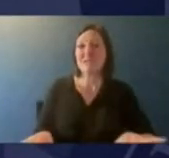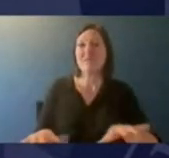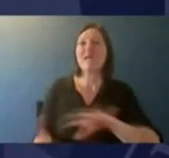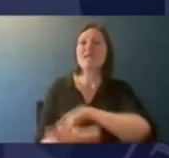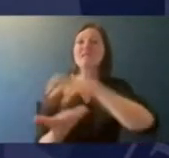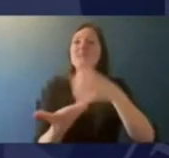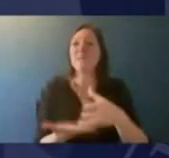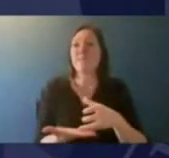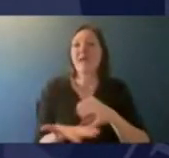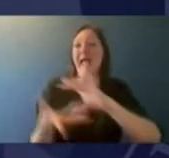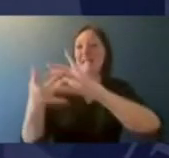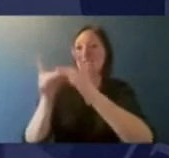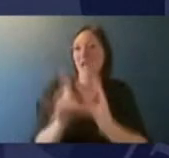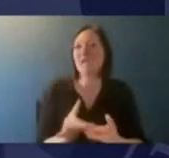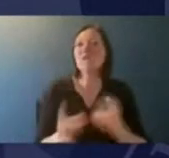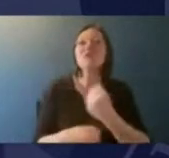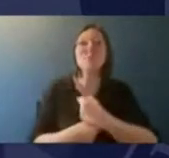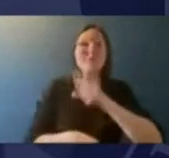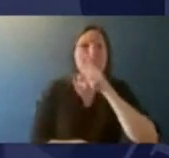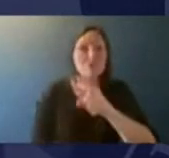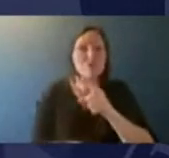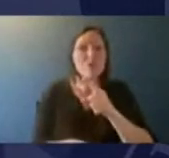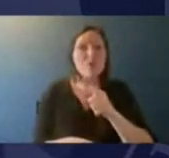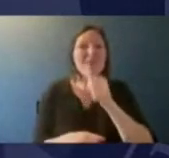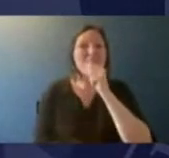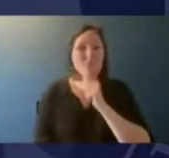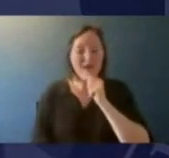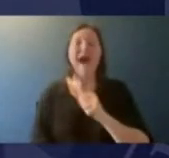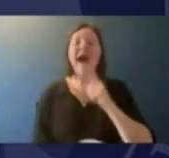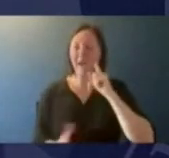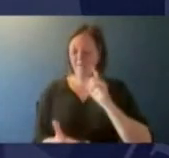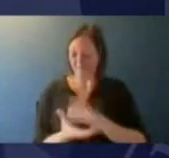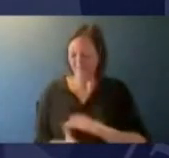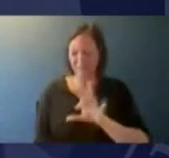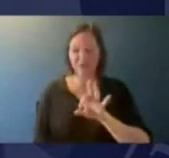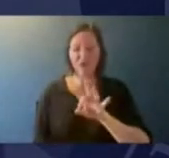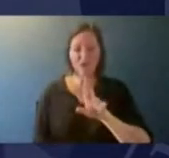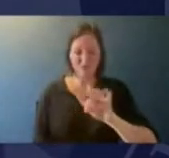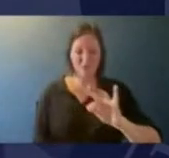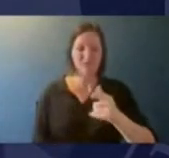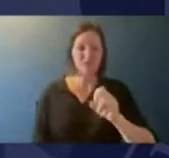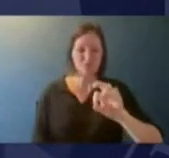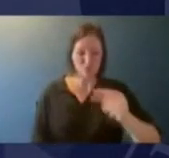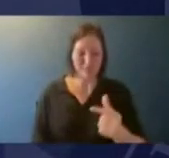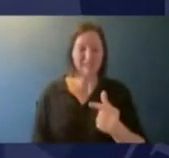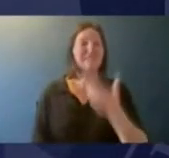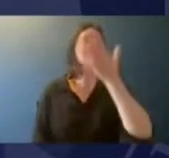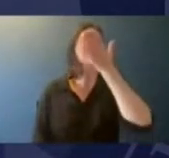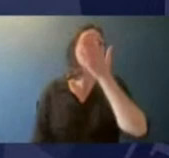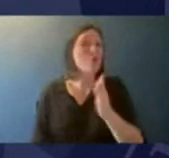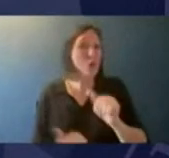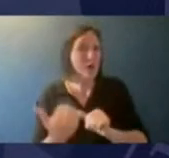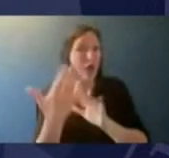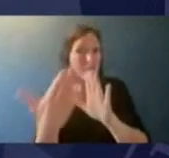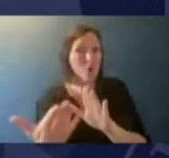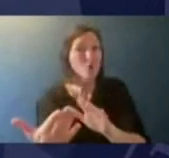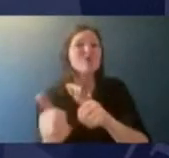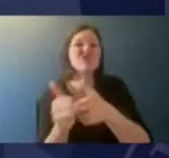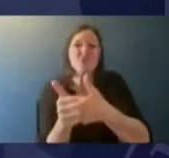that they're resilient. And I believe friendshoring is a good approach to it that